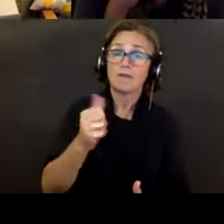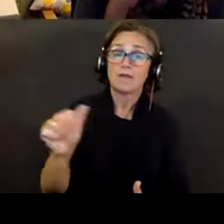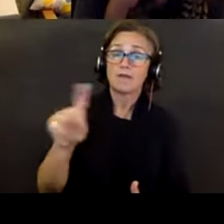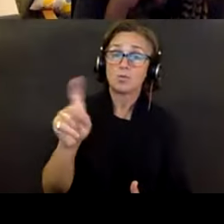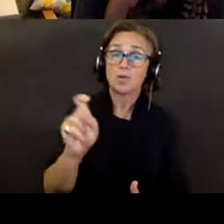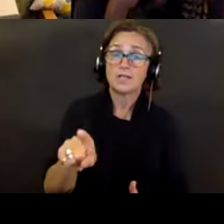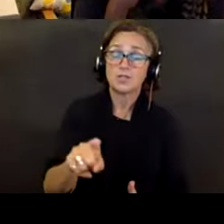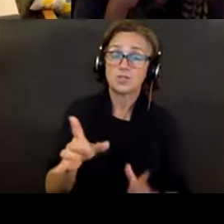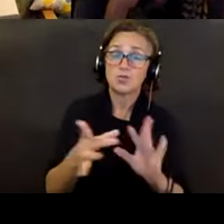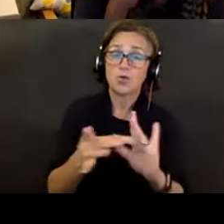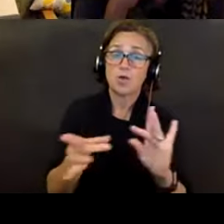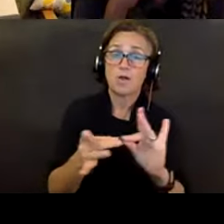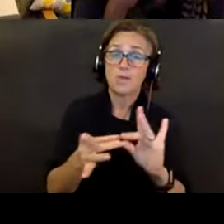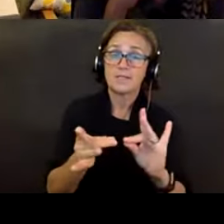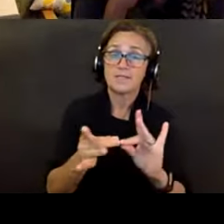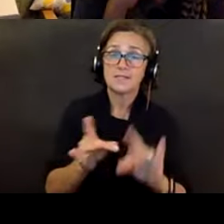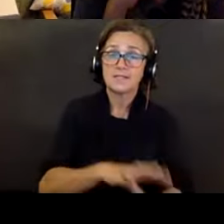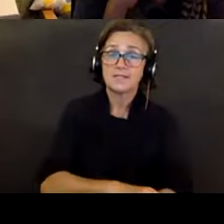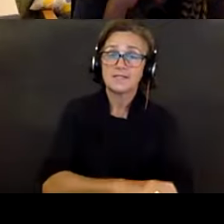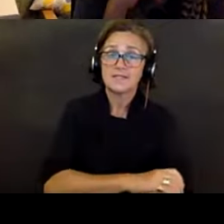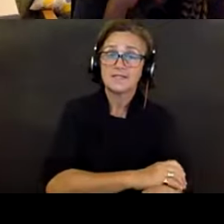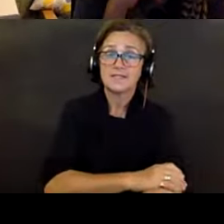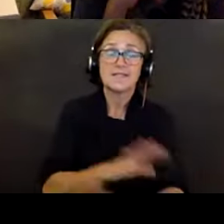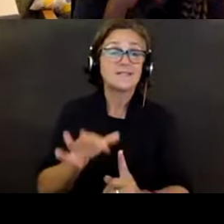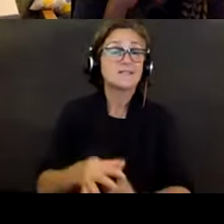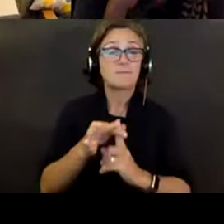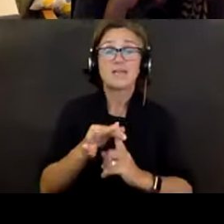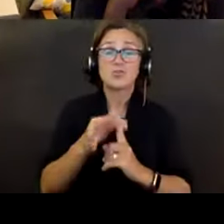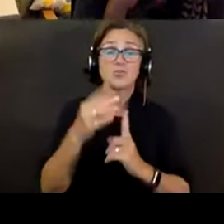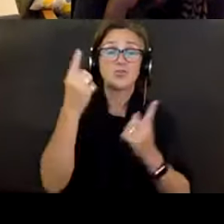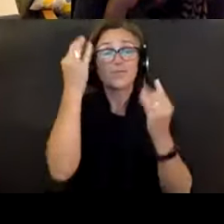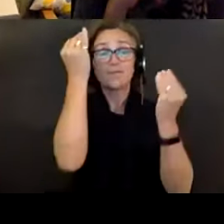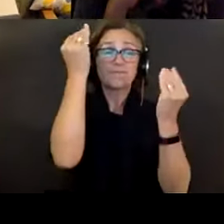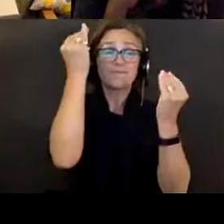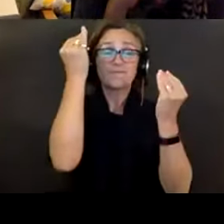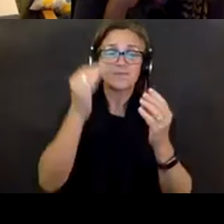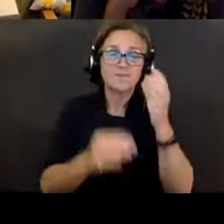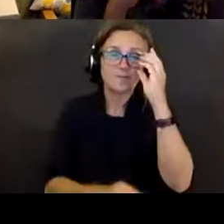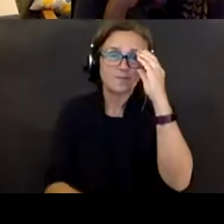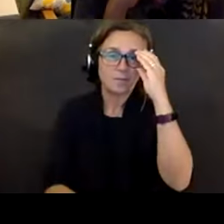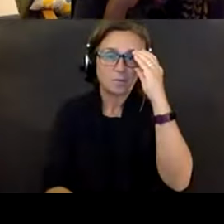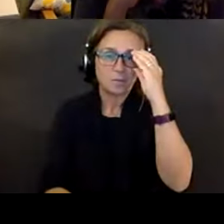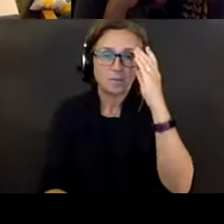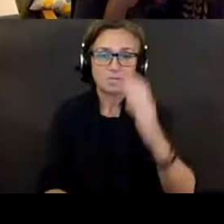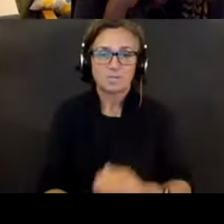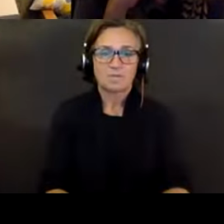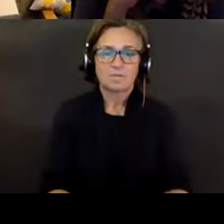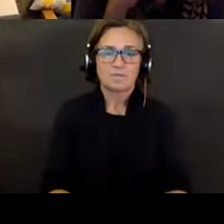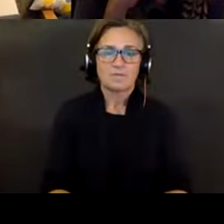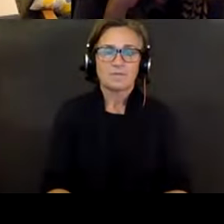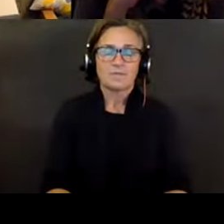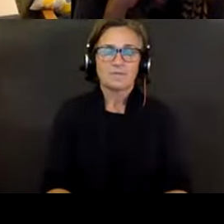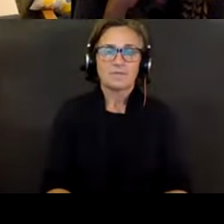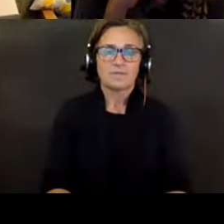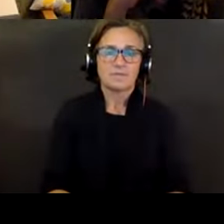Or comment? Special thought? I think, you know,